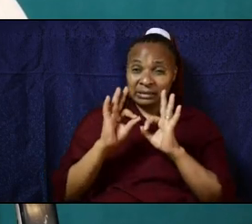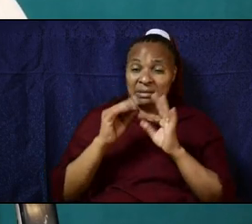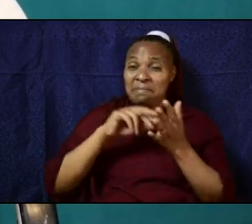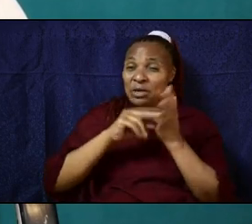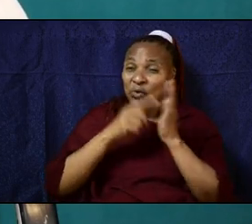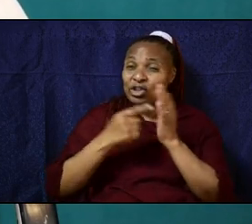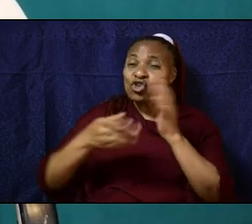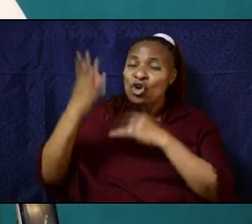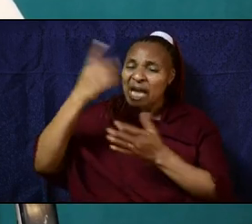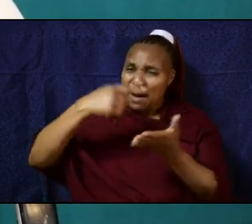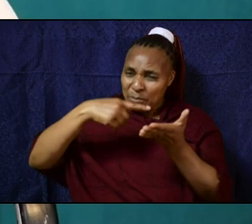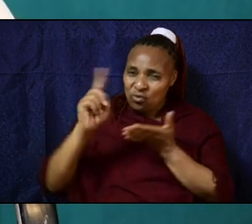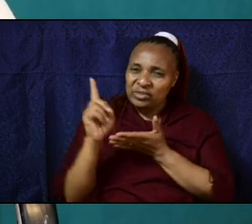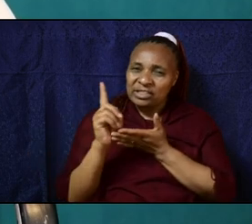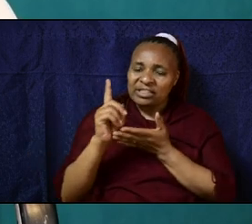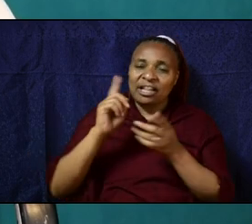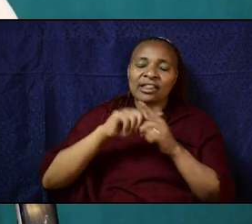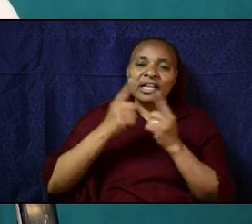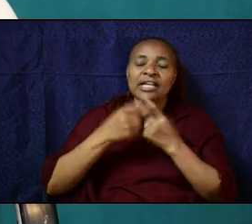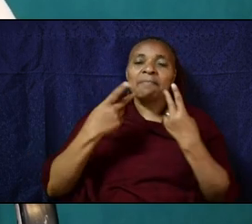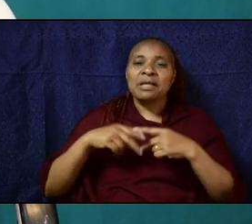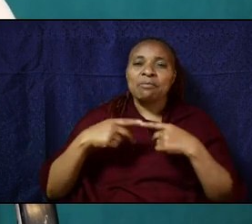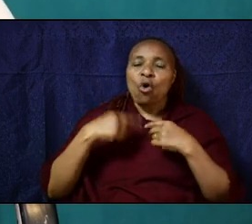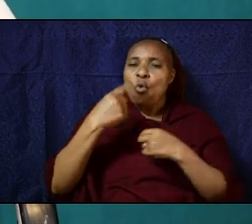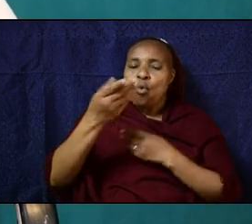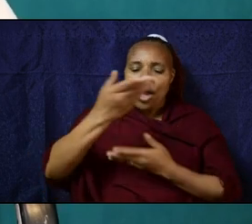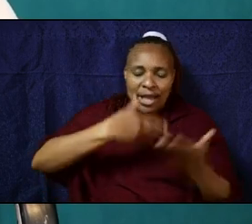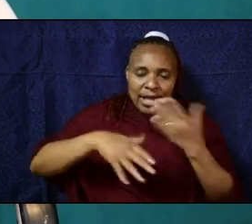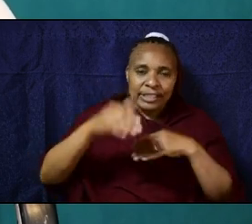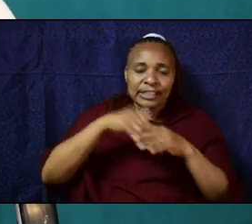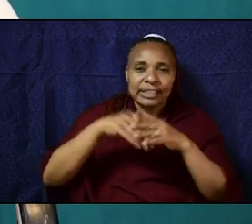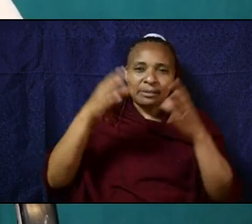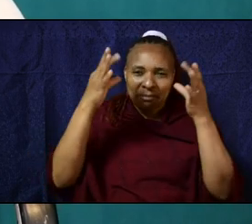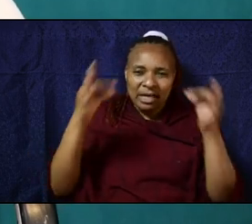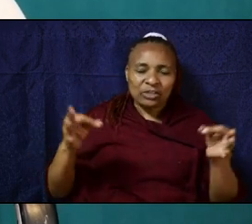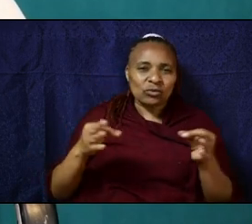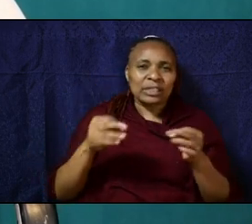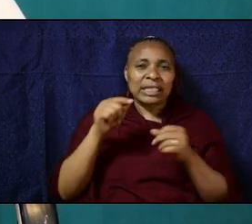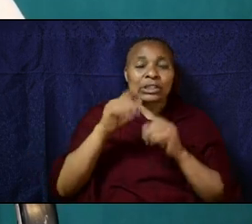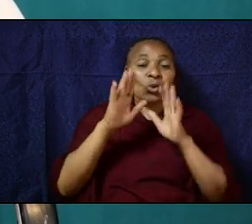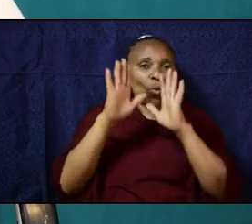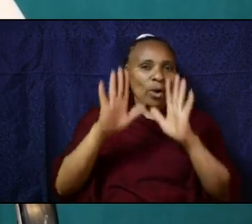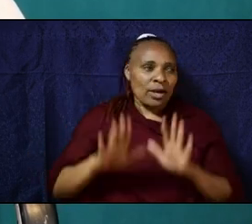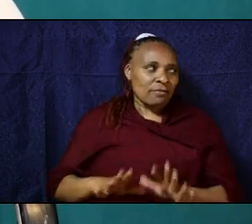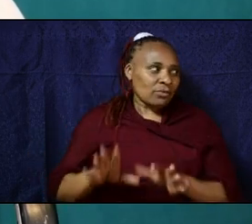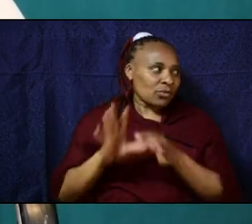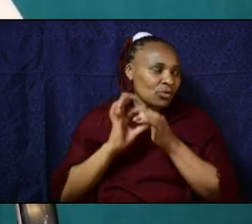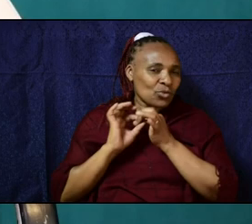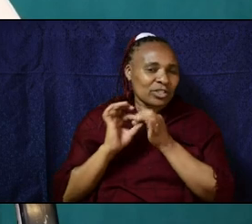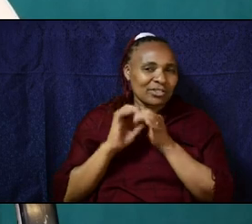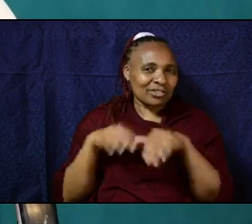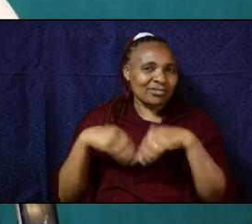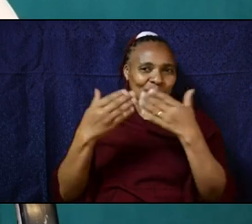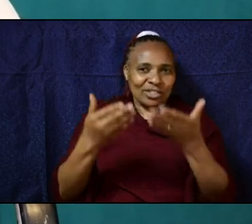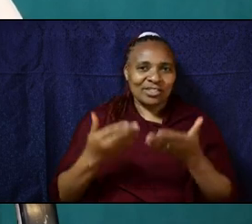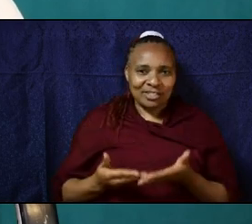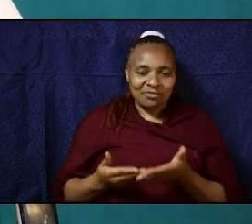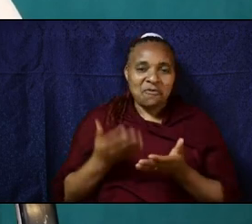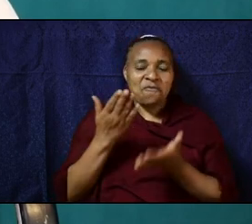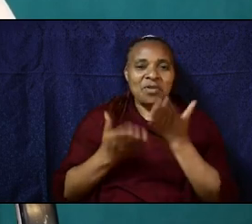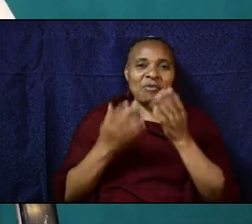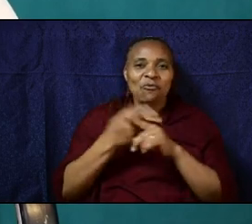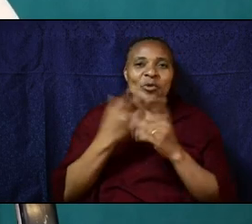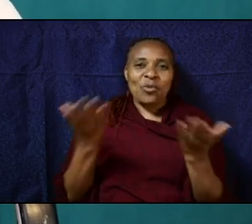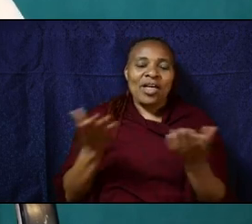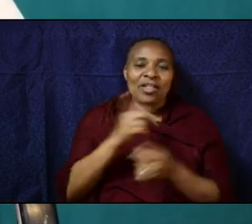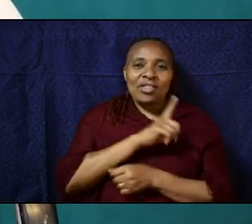approves of it. And the people who engage in marriage, this wonderful unity, receive favor from